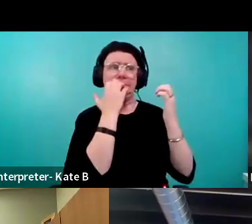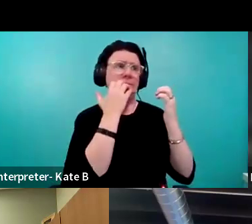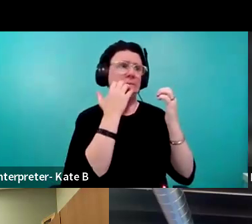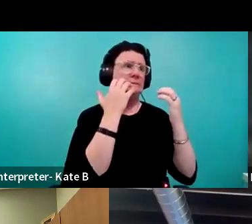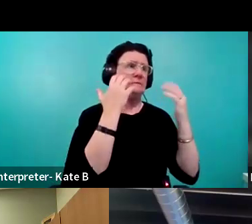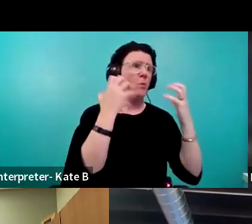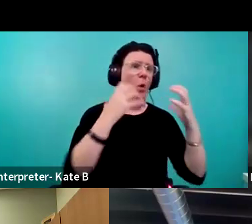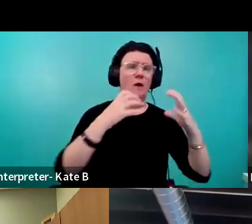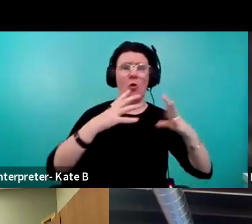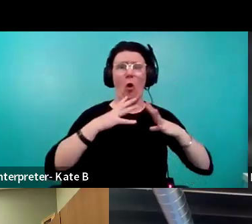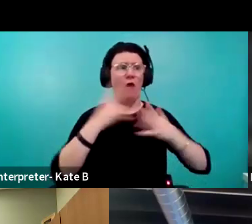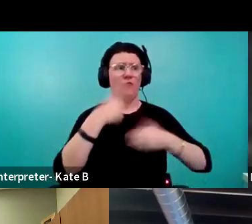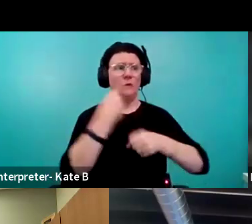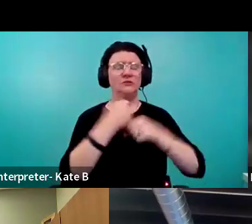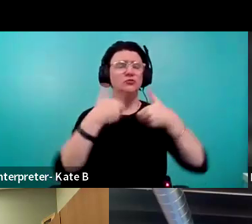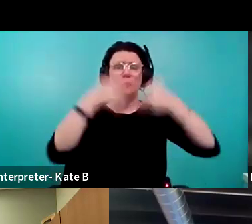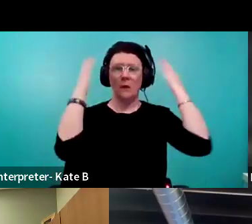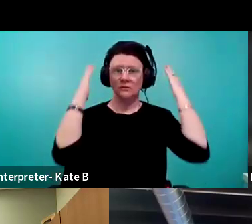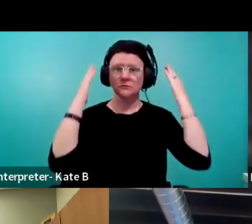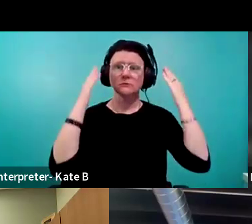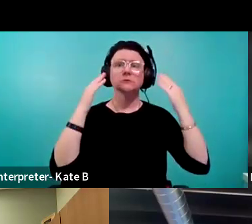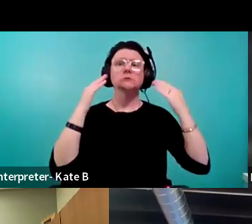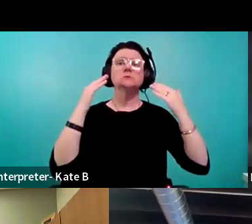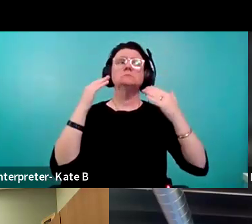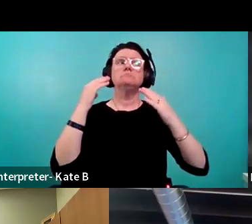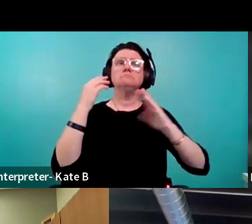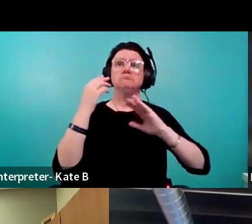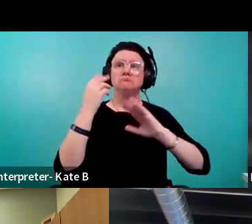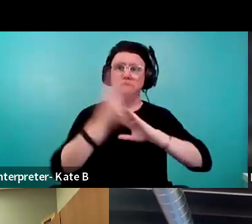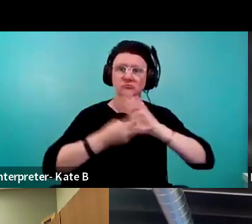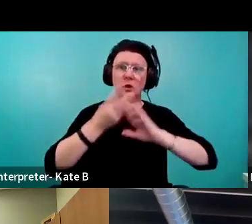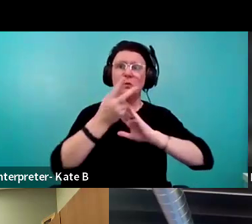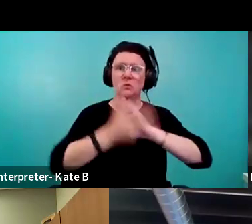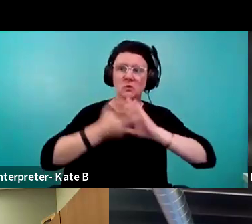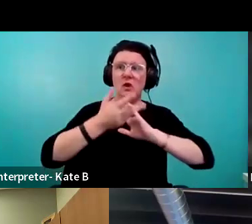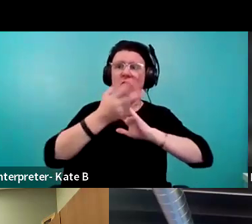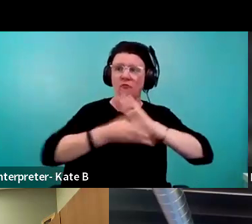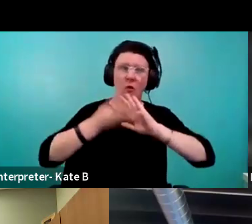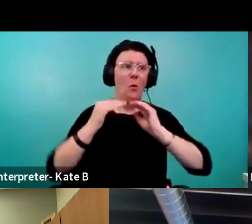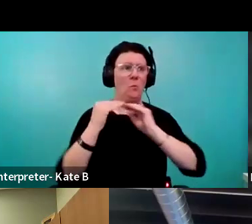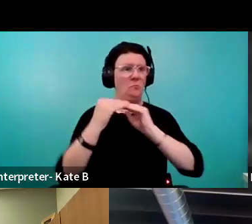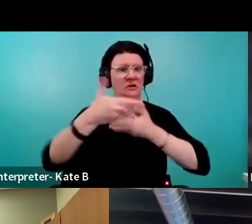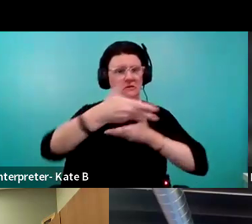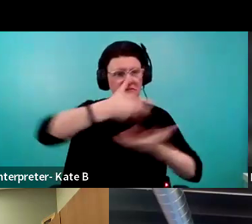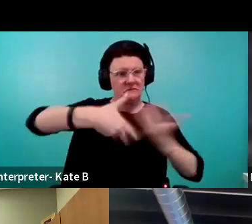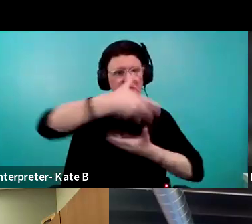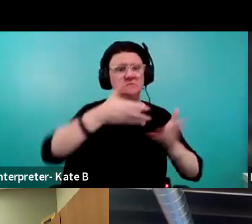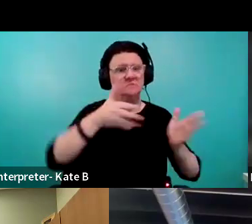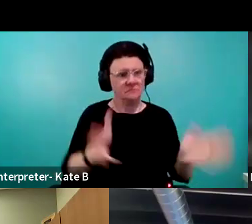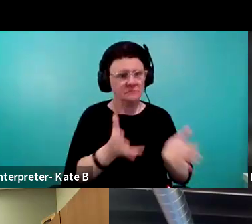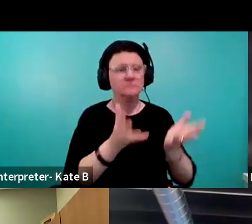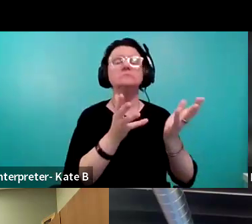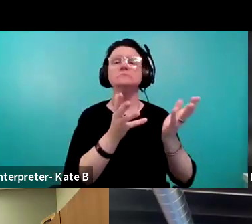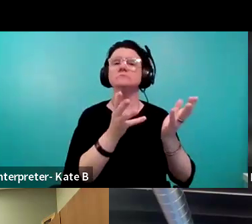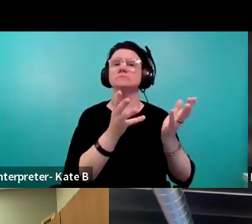gap year right away. It was too much. And then within a few hours of being surrounded by peers who encouraged her,